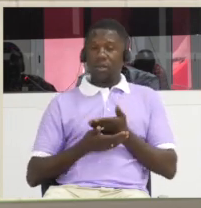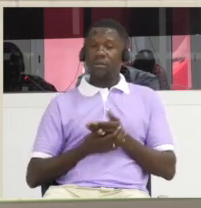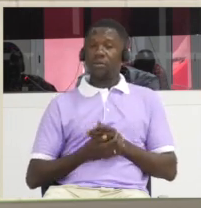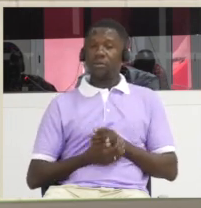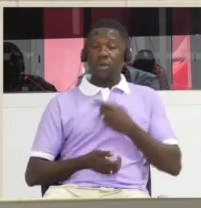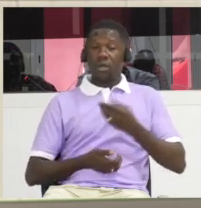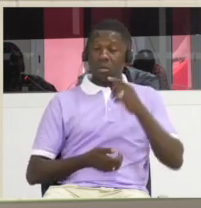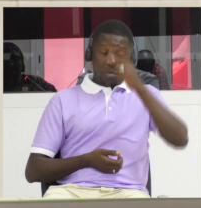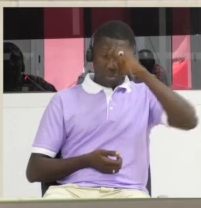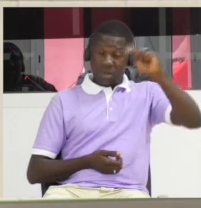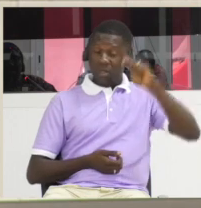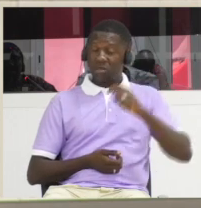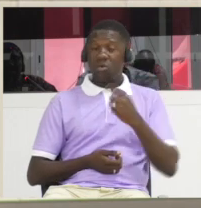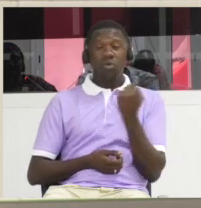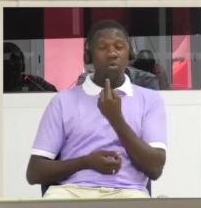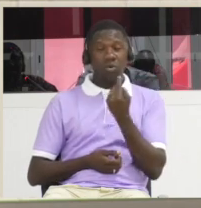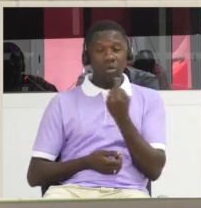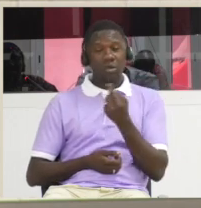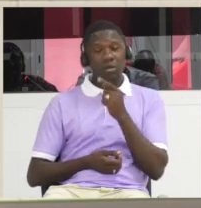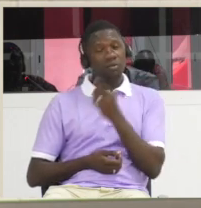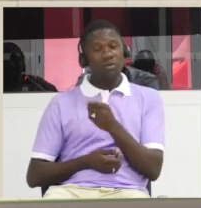matter. Whereas the police is just for